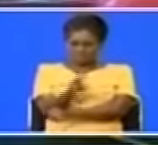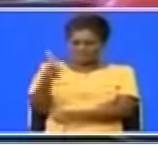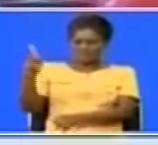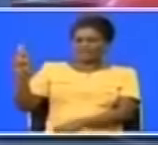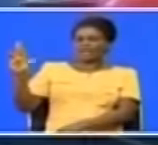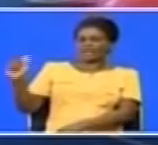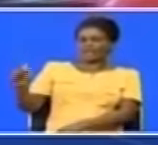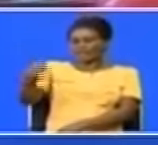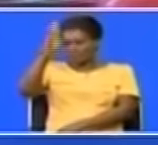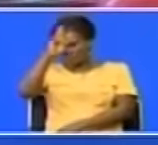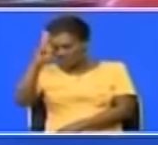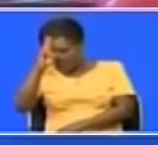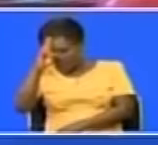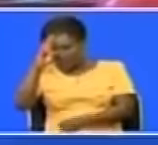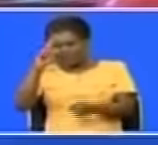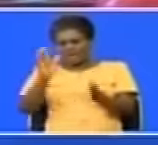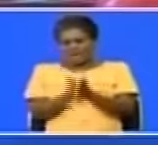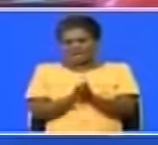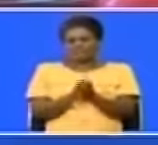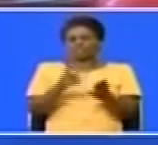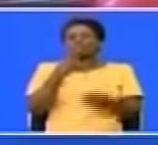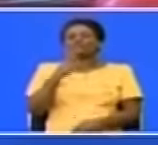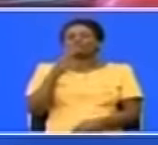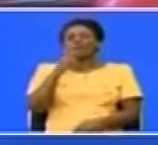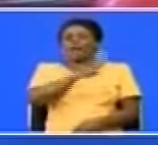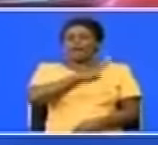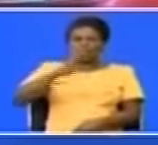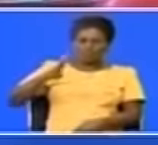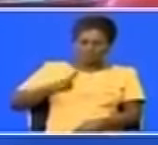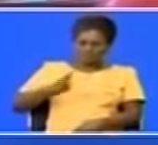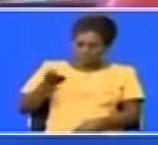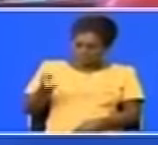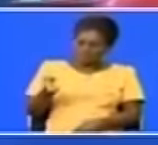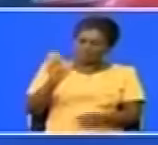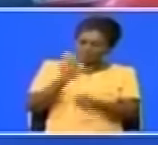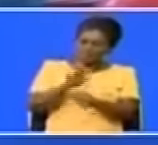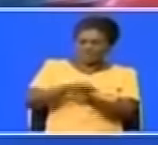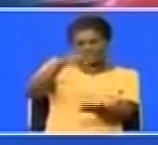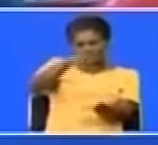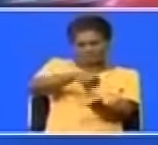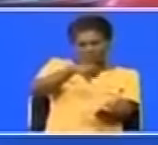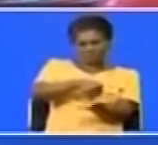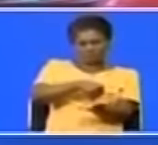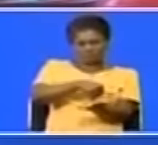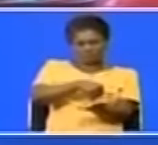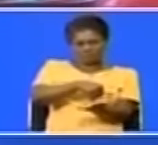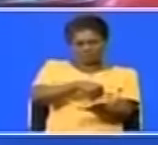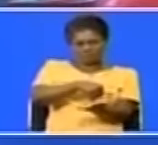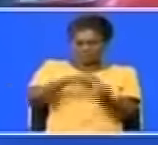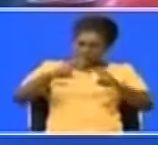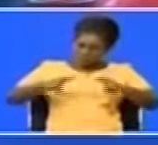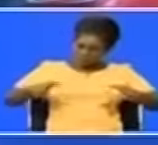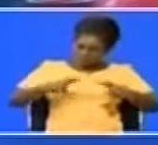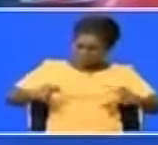KRA, police, and the sugar board. So there are a lot of parties who are involved in these things. That is why we left for the